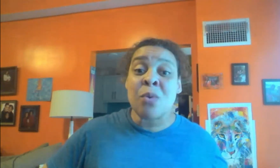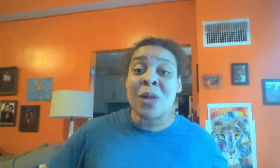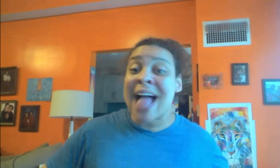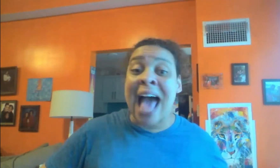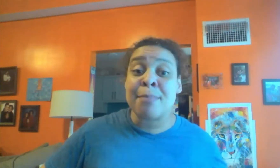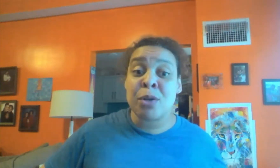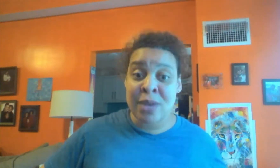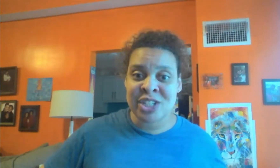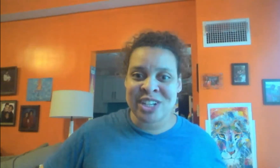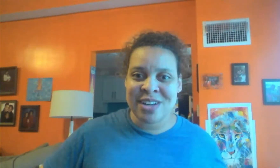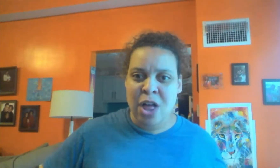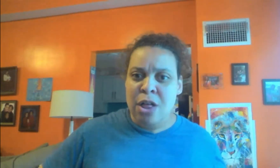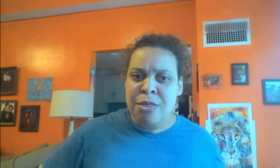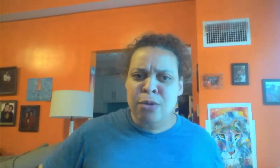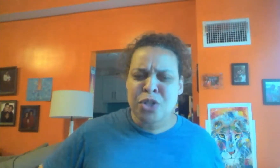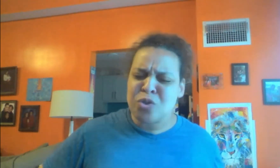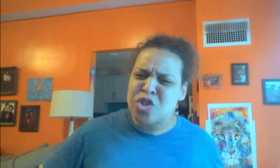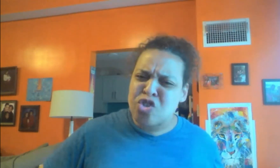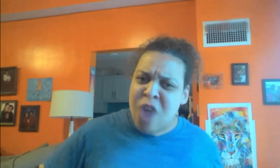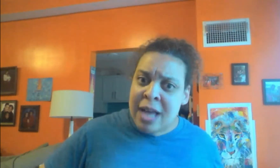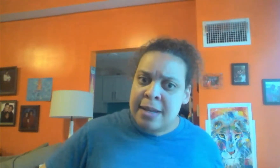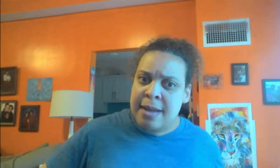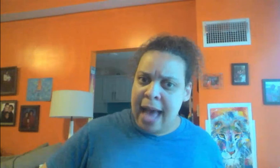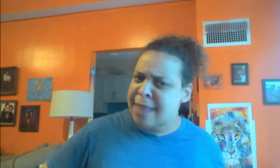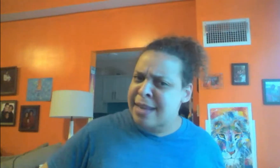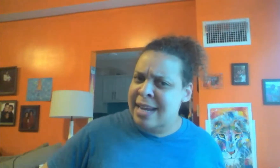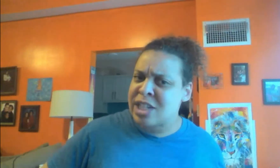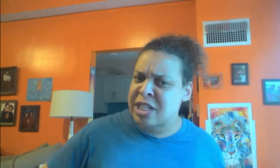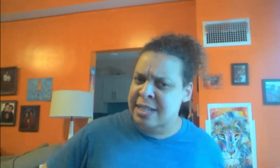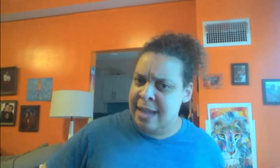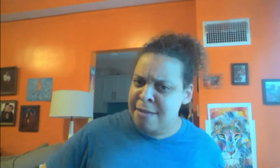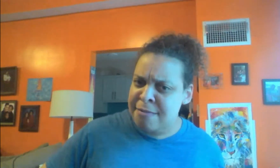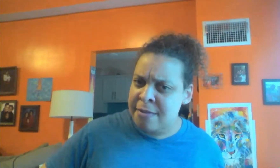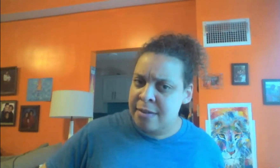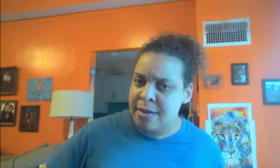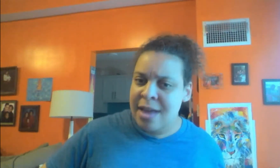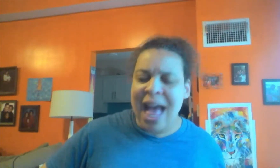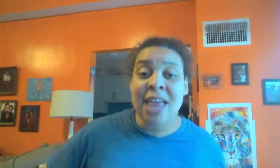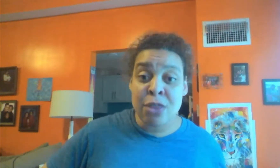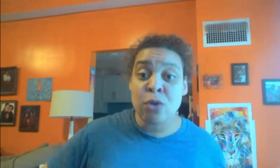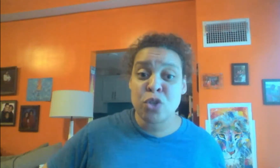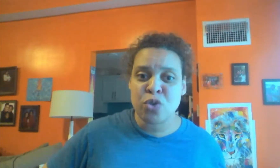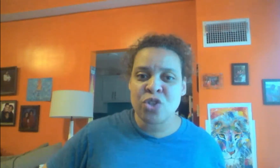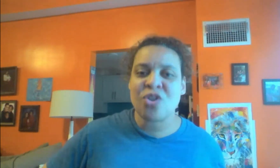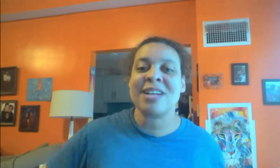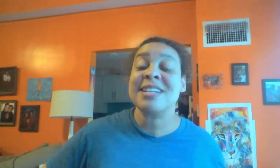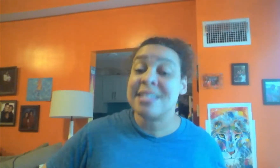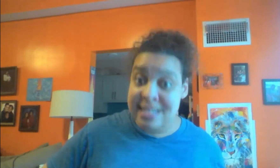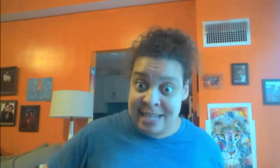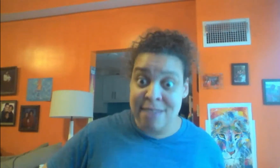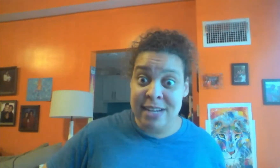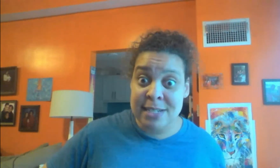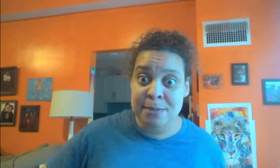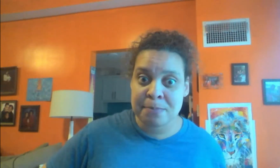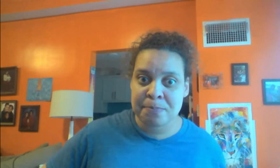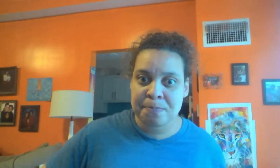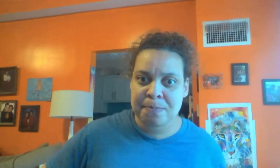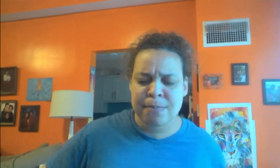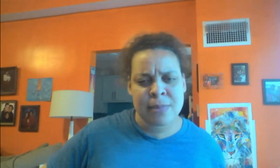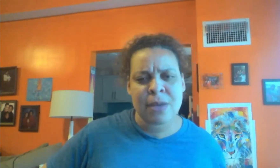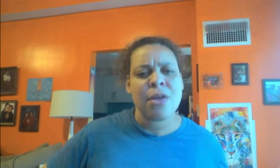with equal admiration those who struck at the nation's life and those who struck to save